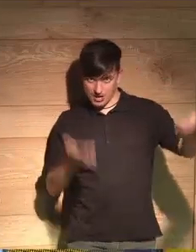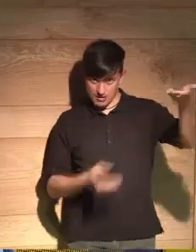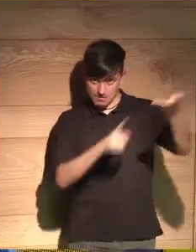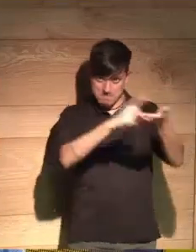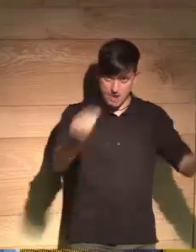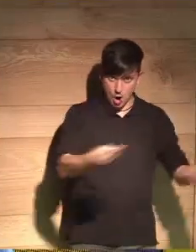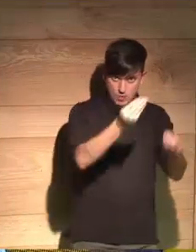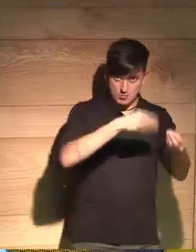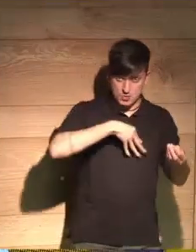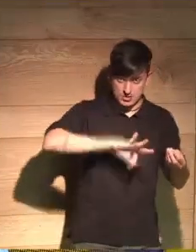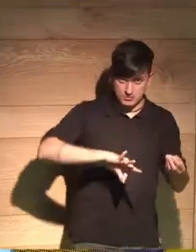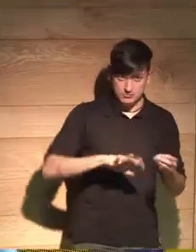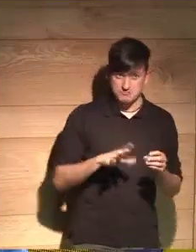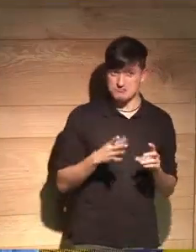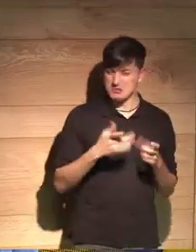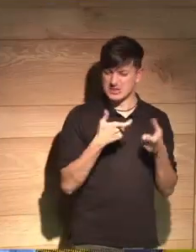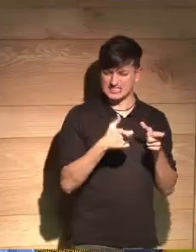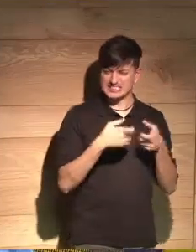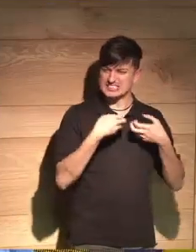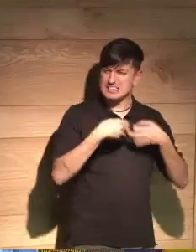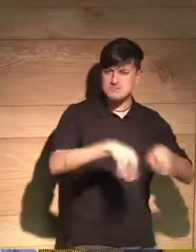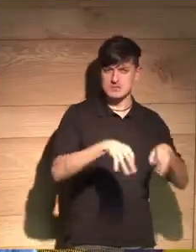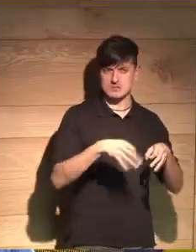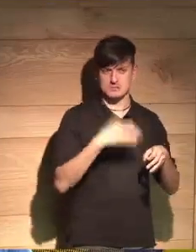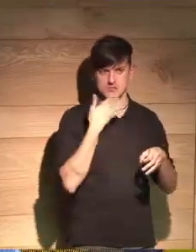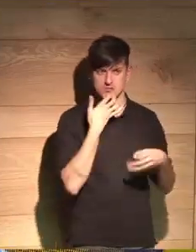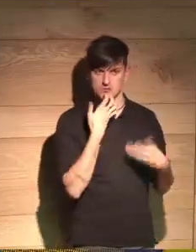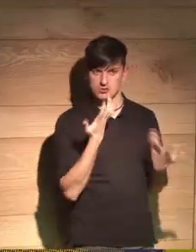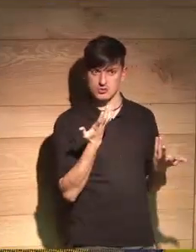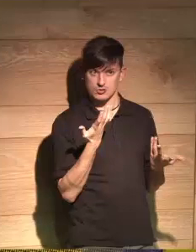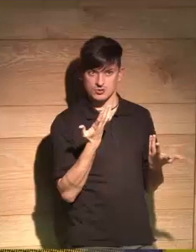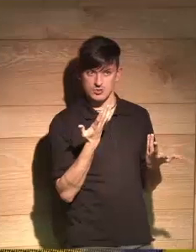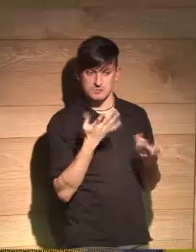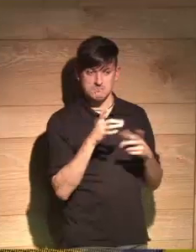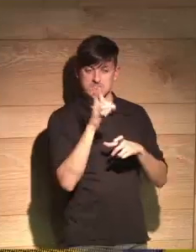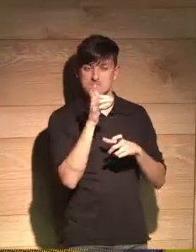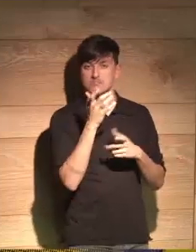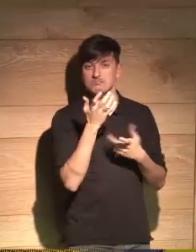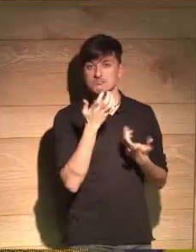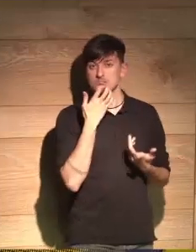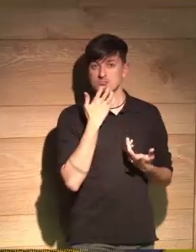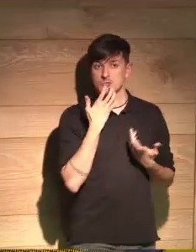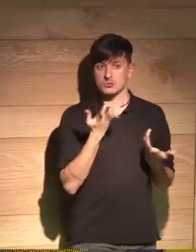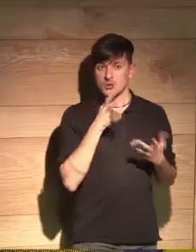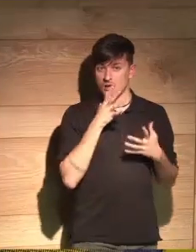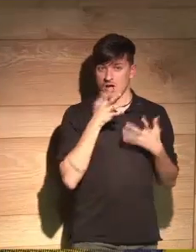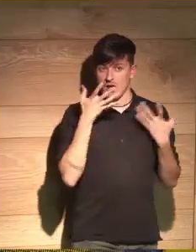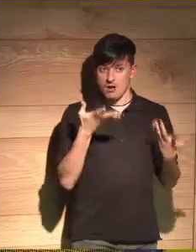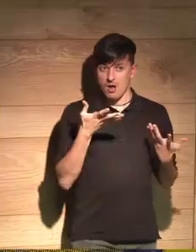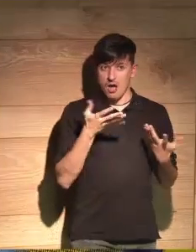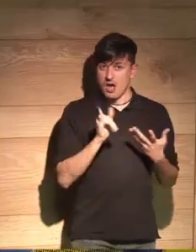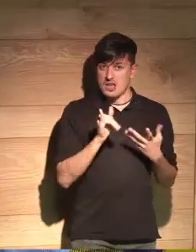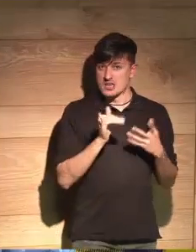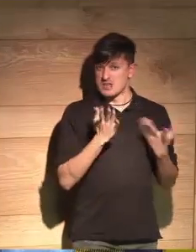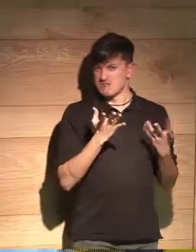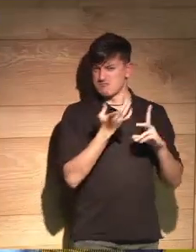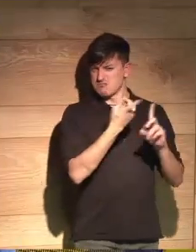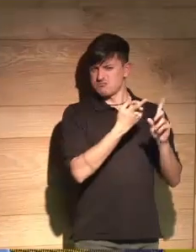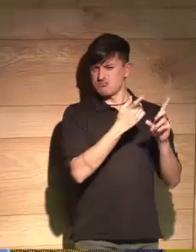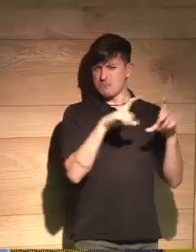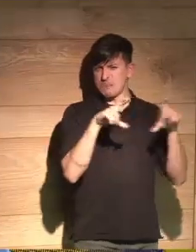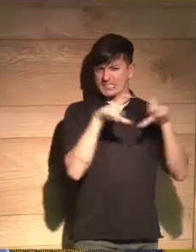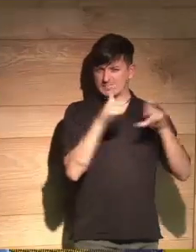And a very simple part is, for example, instead of having big operators like, for example, the ones